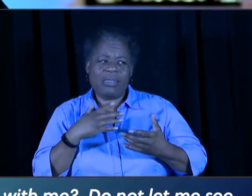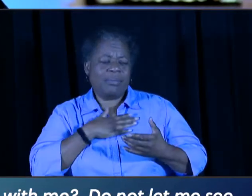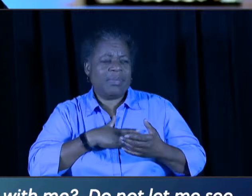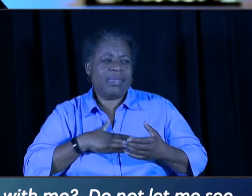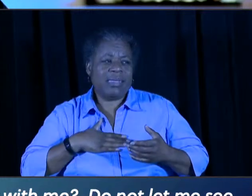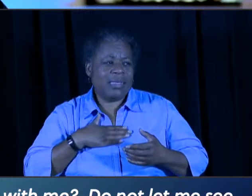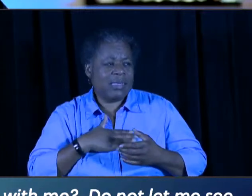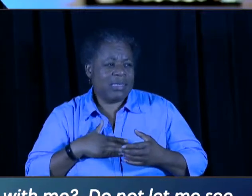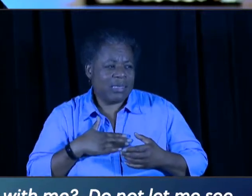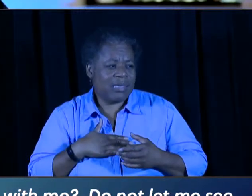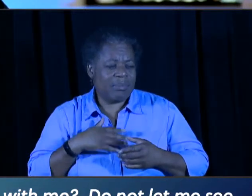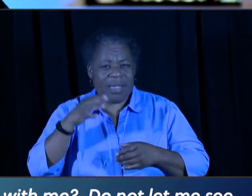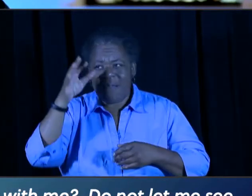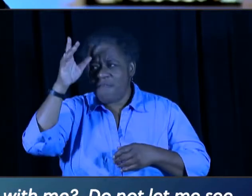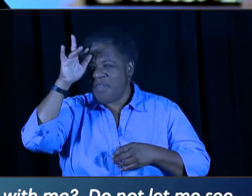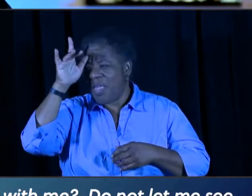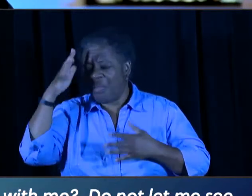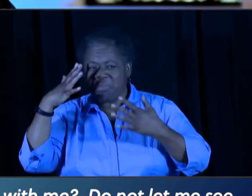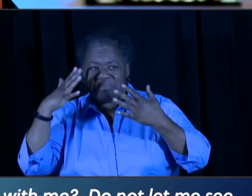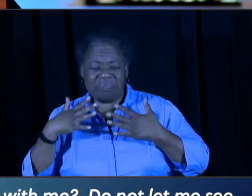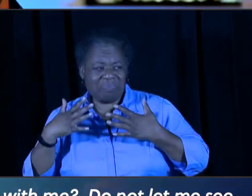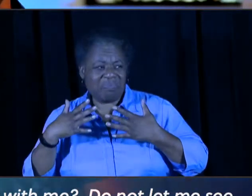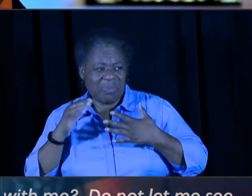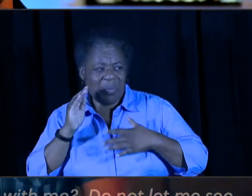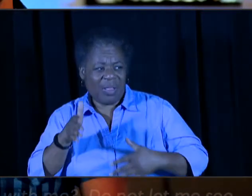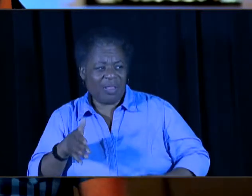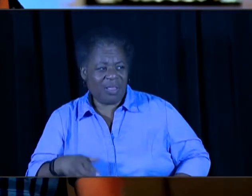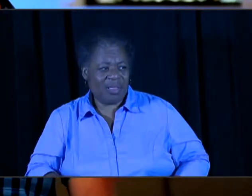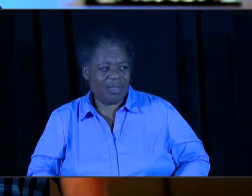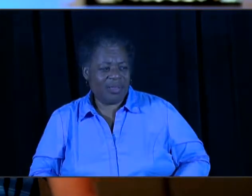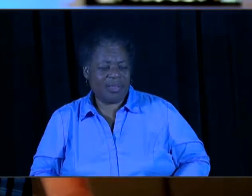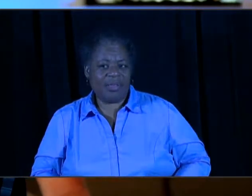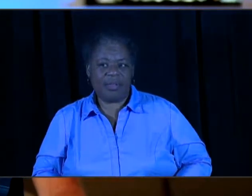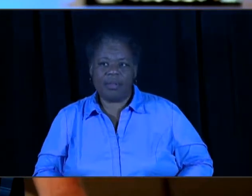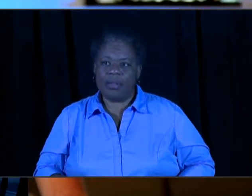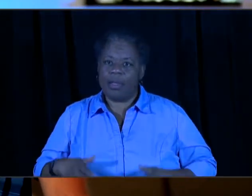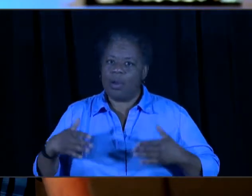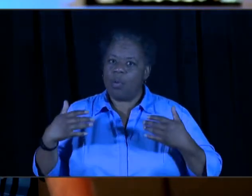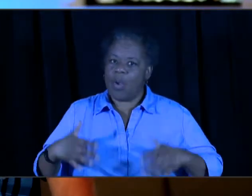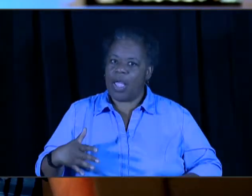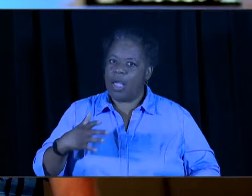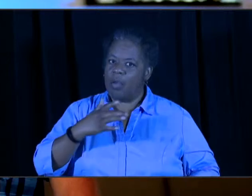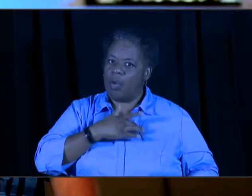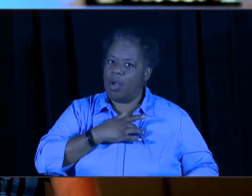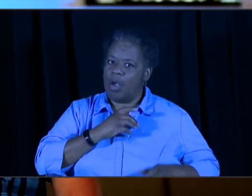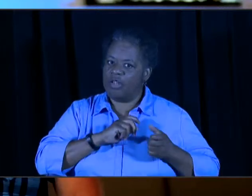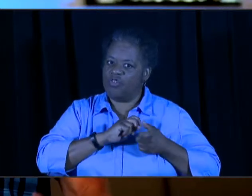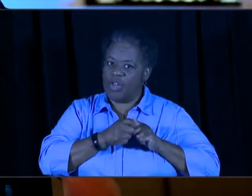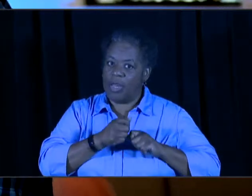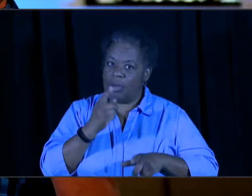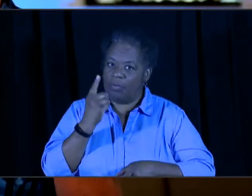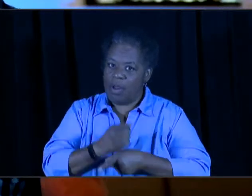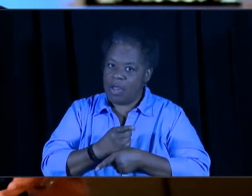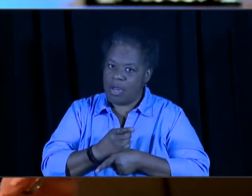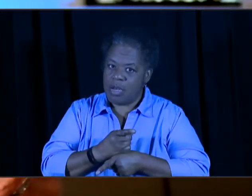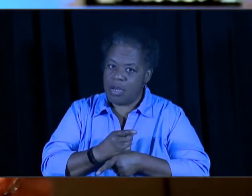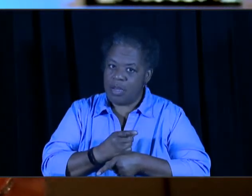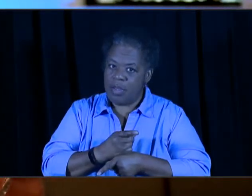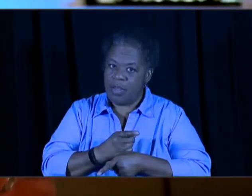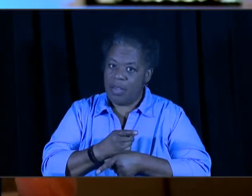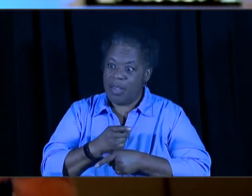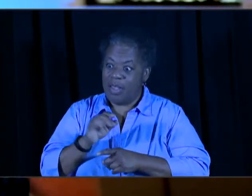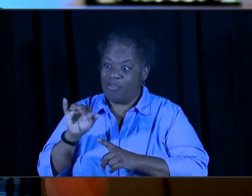come on my father." Talk about a change of heart. This is the